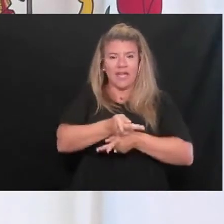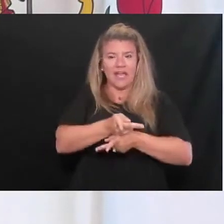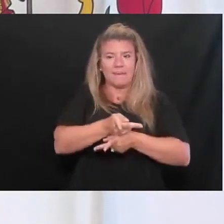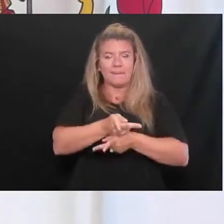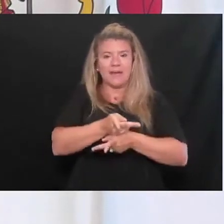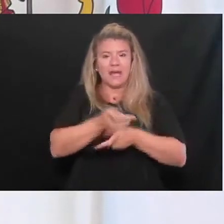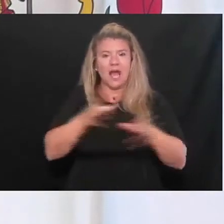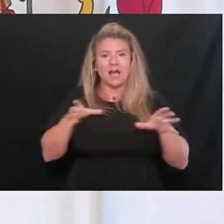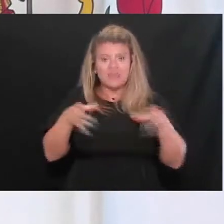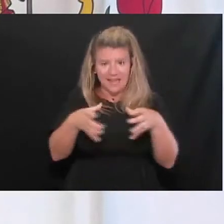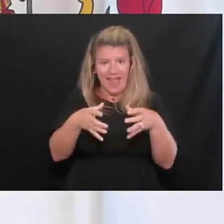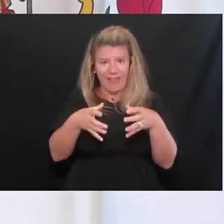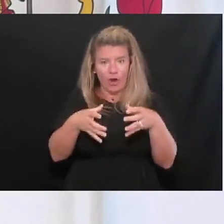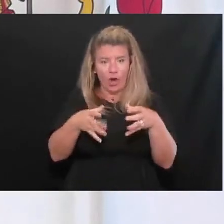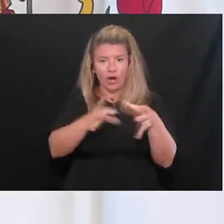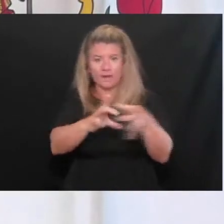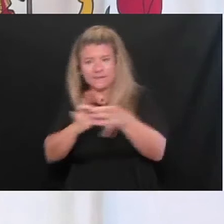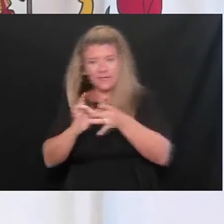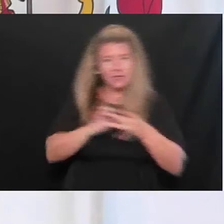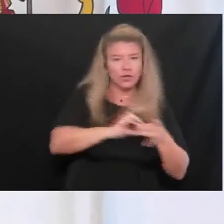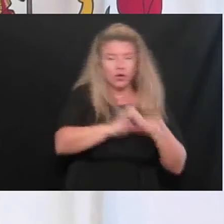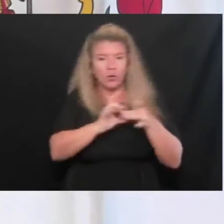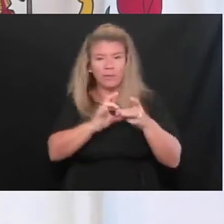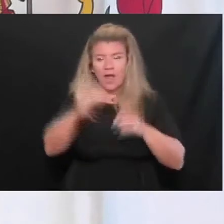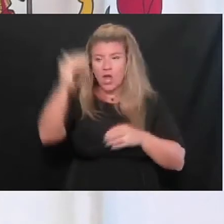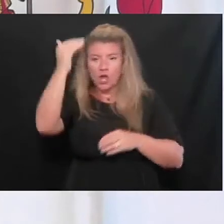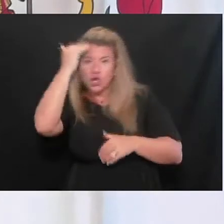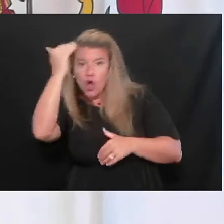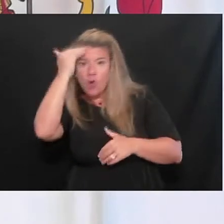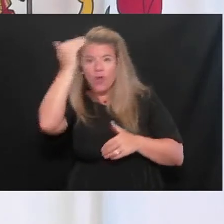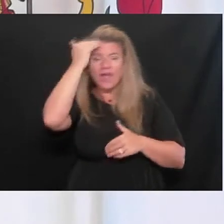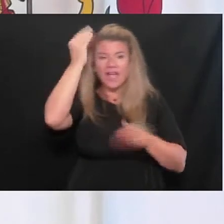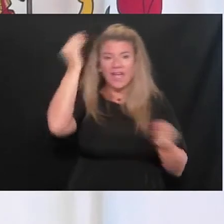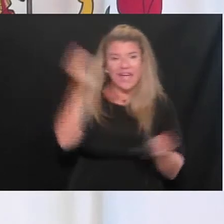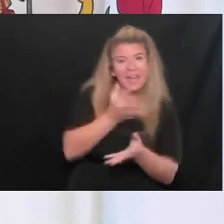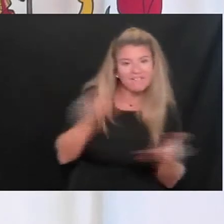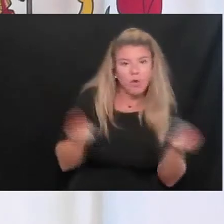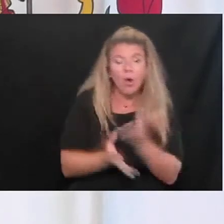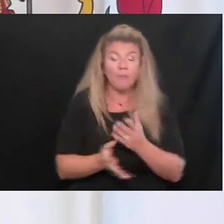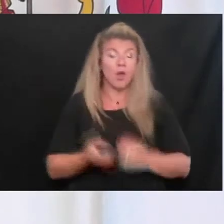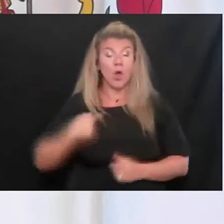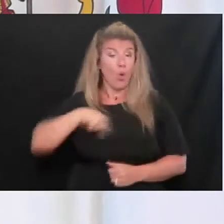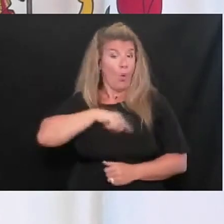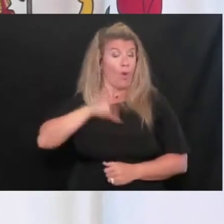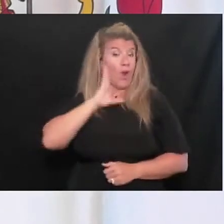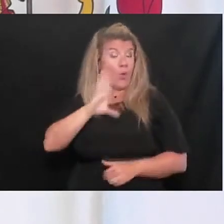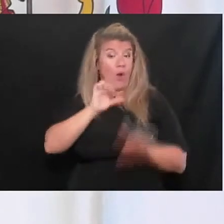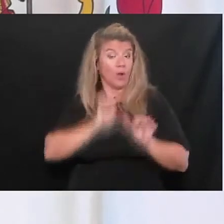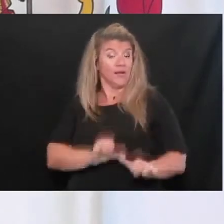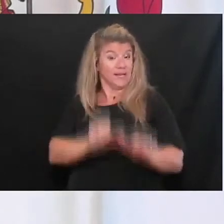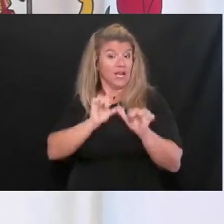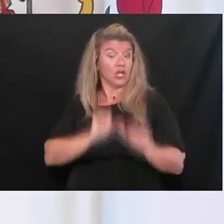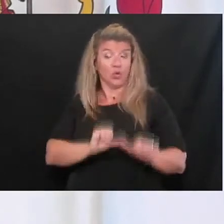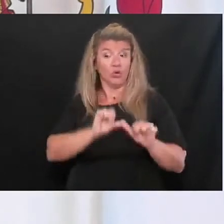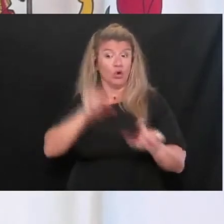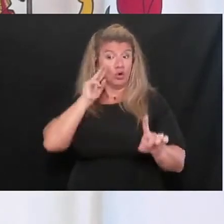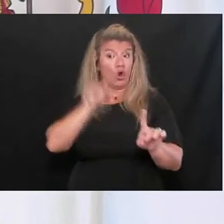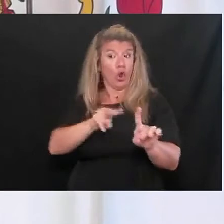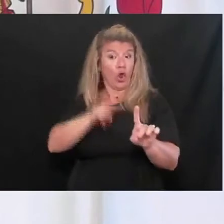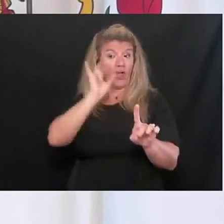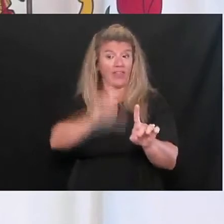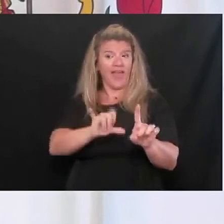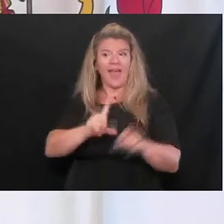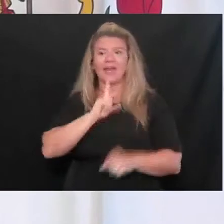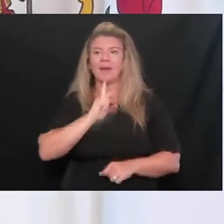keeping everybody in the loop and everything. And we'll continue to look at it, and I'm sure